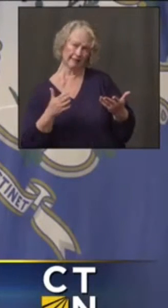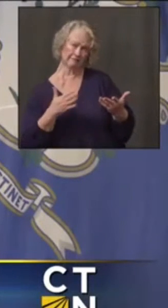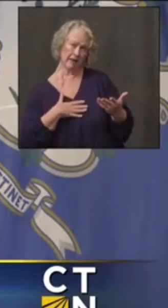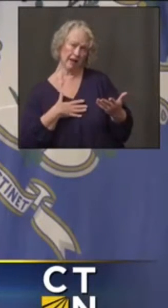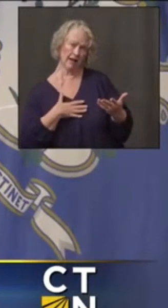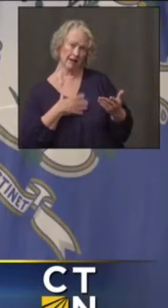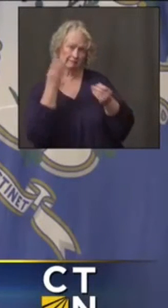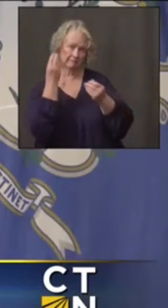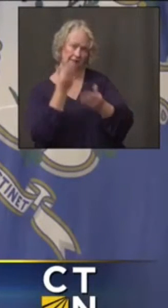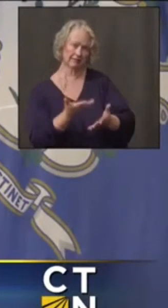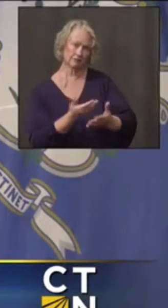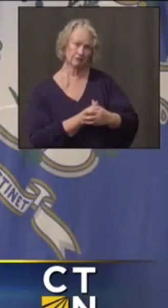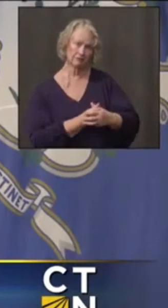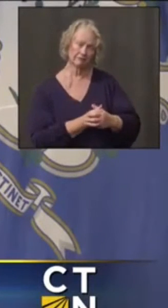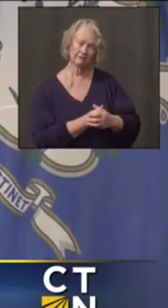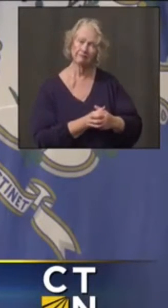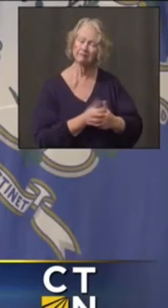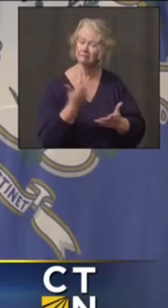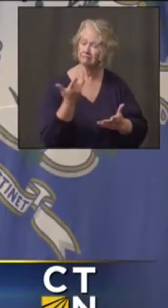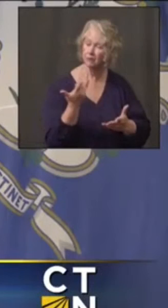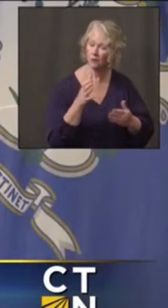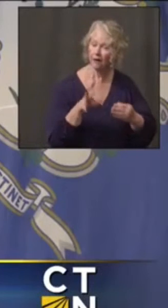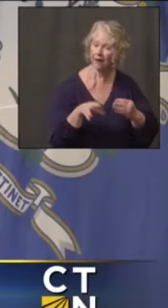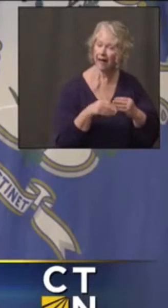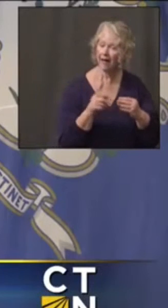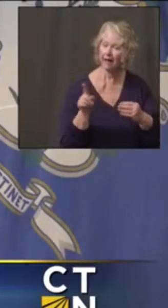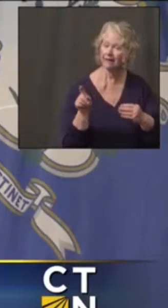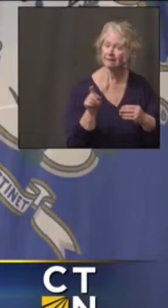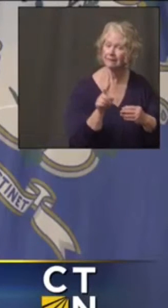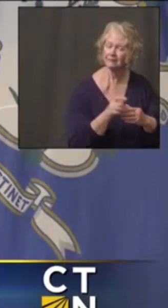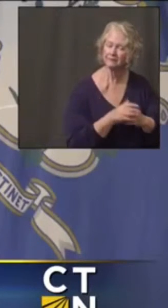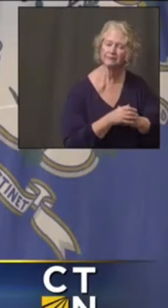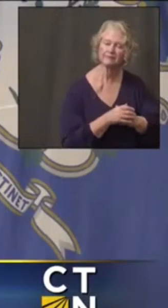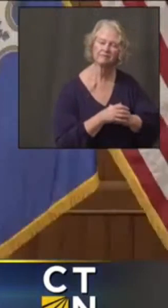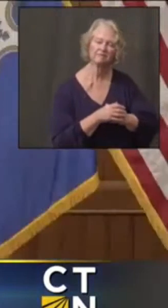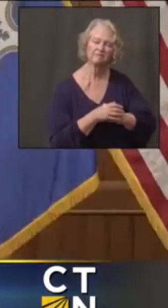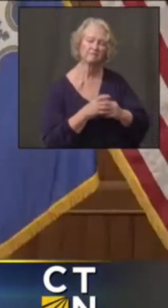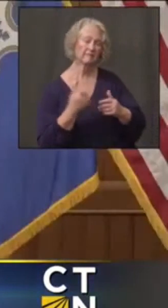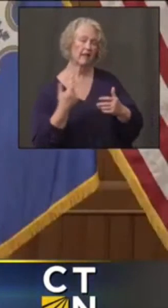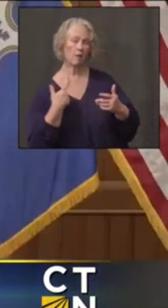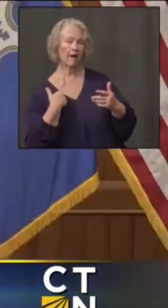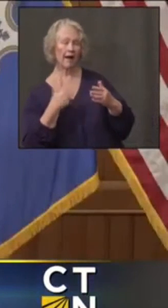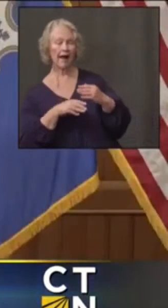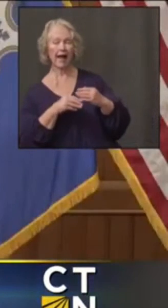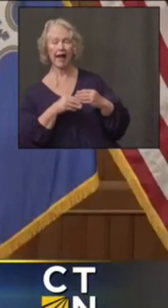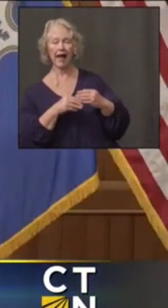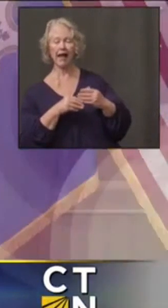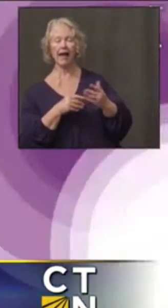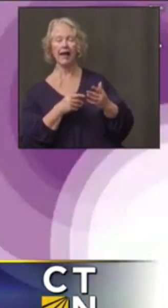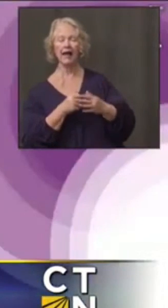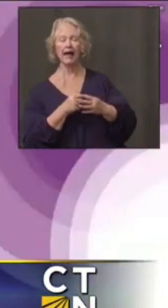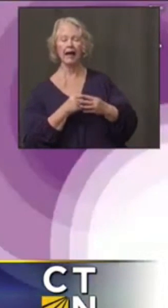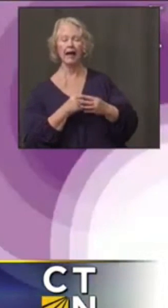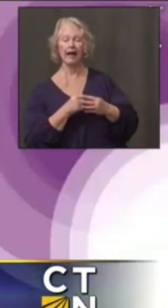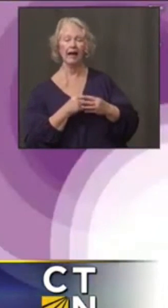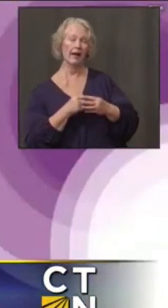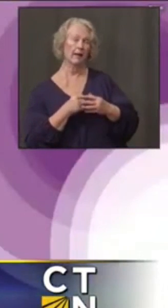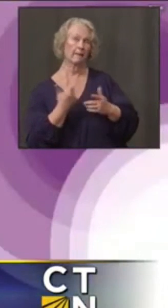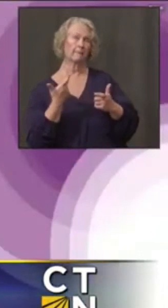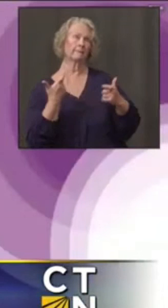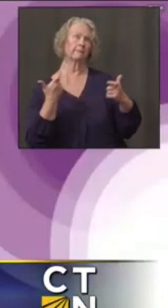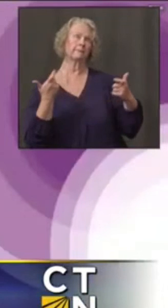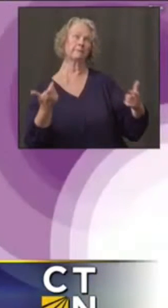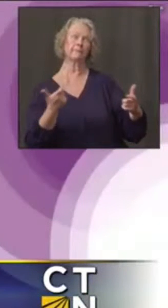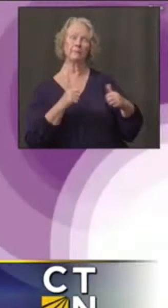have. You want to add something to that, anybody? Yeah, I'll just add, so one of the greatest challenges we